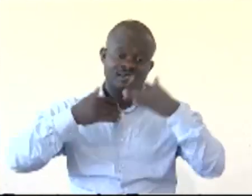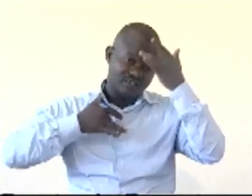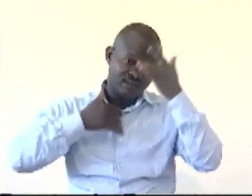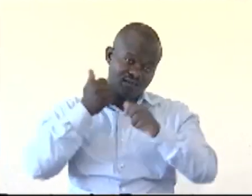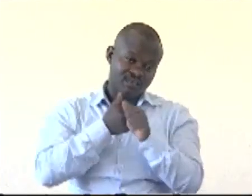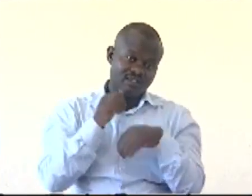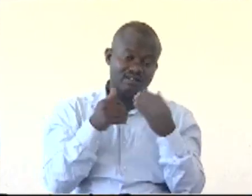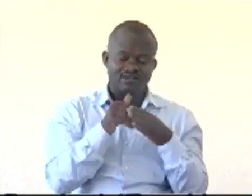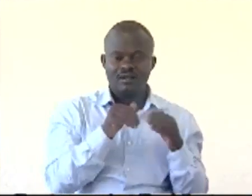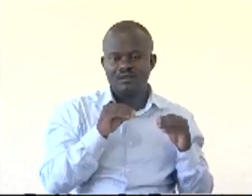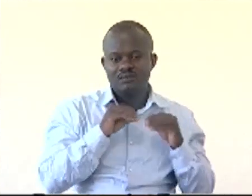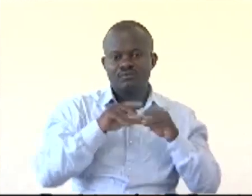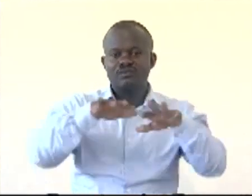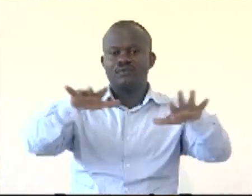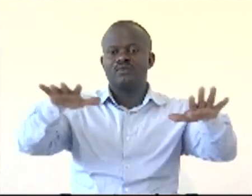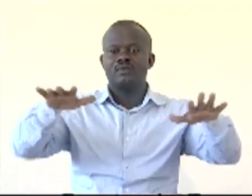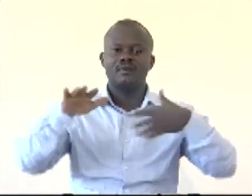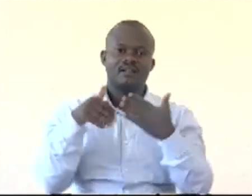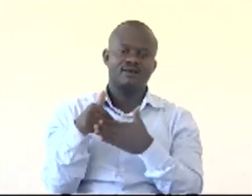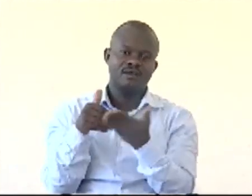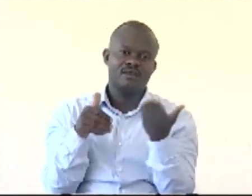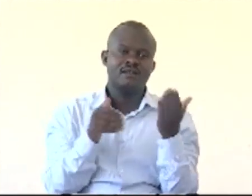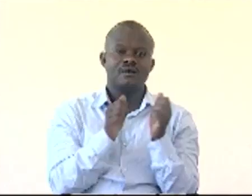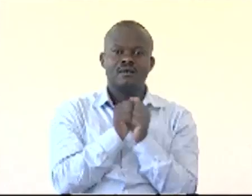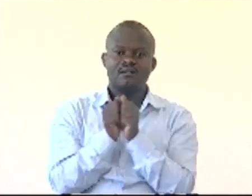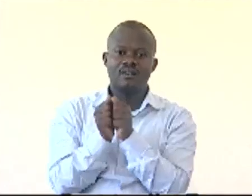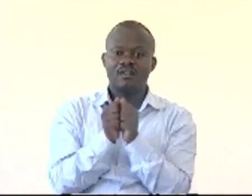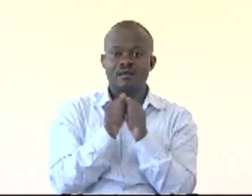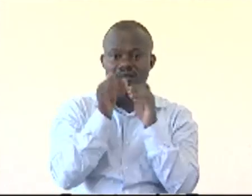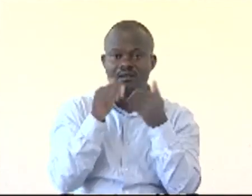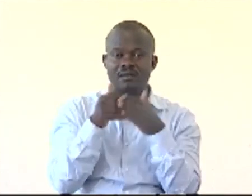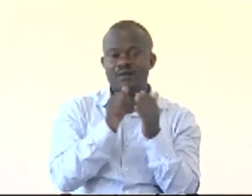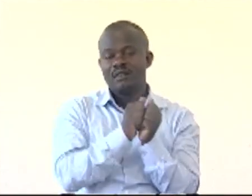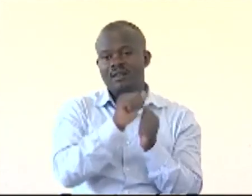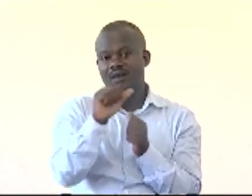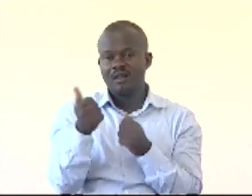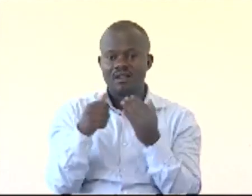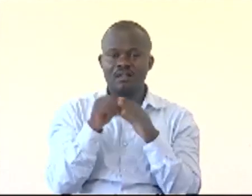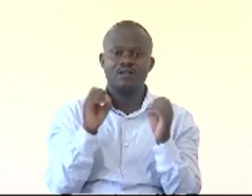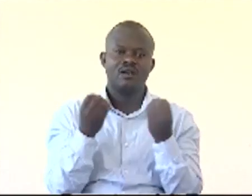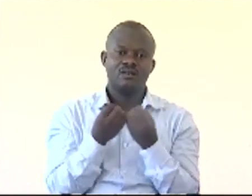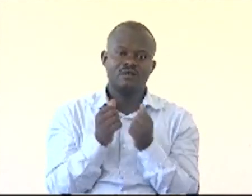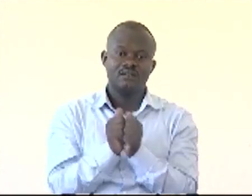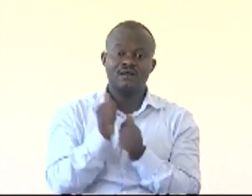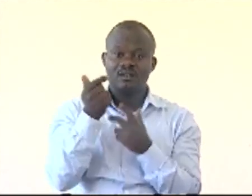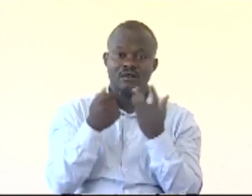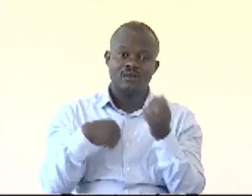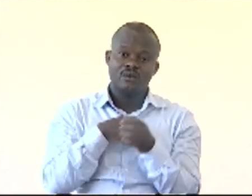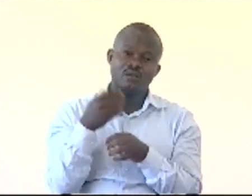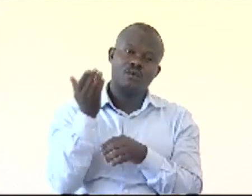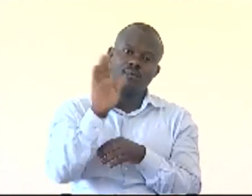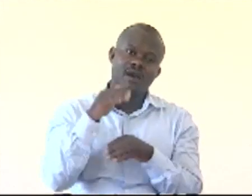are passed on or transmitted by a person by another organism. Here we go back and